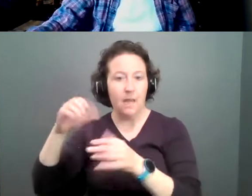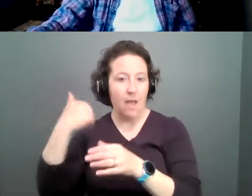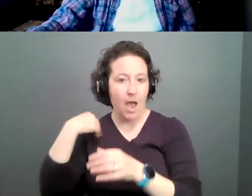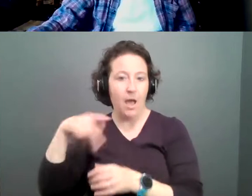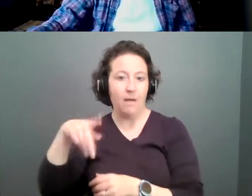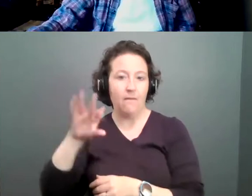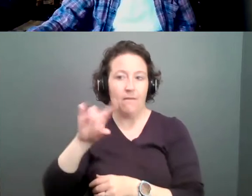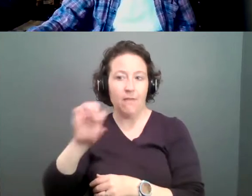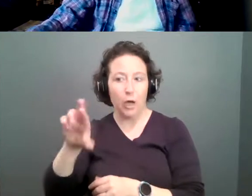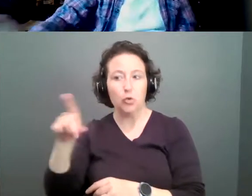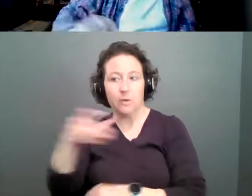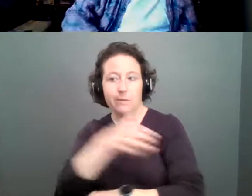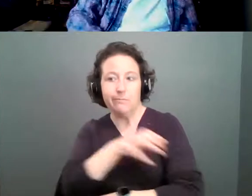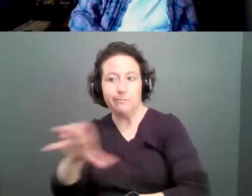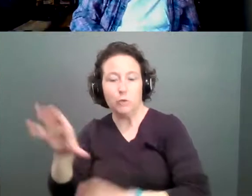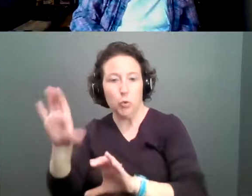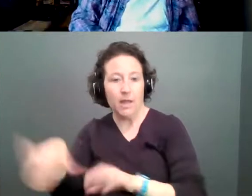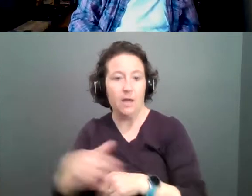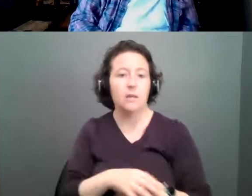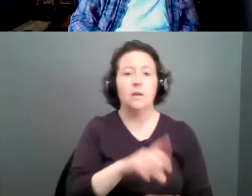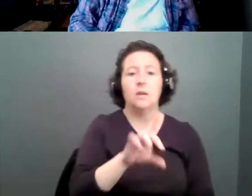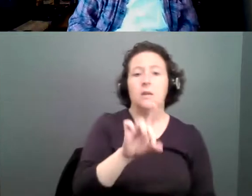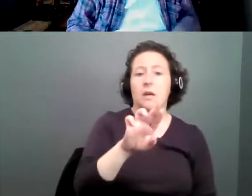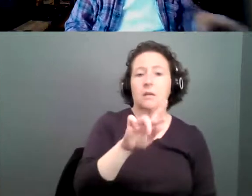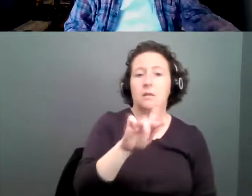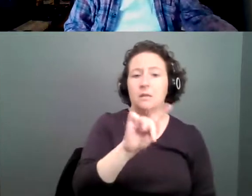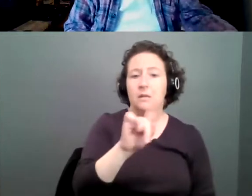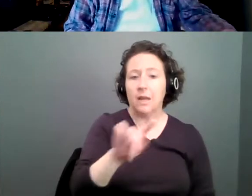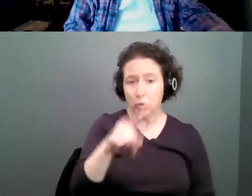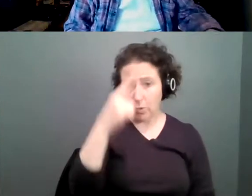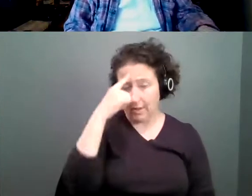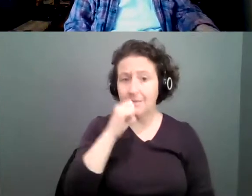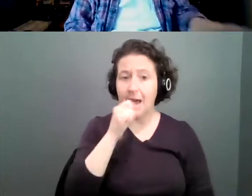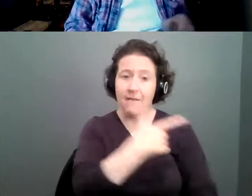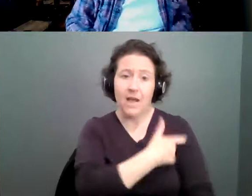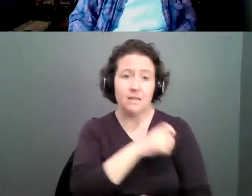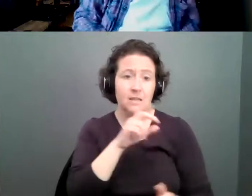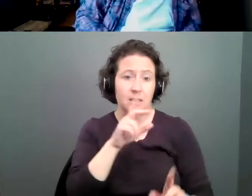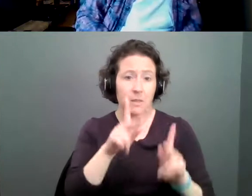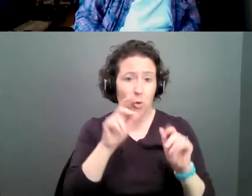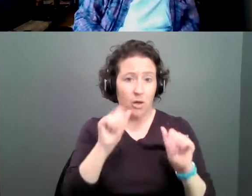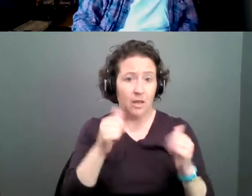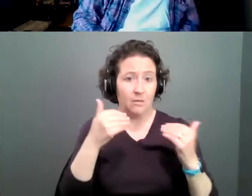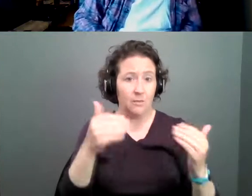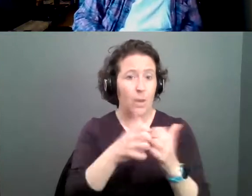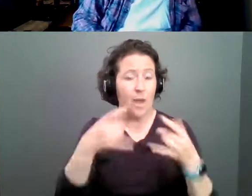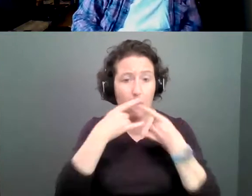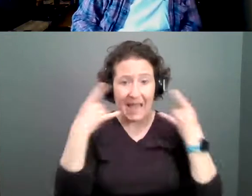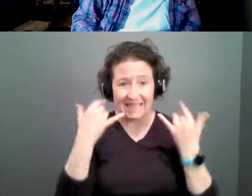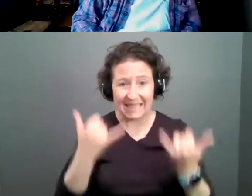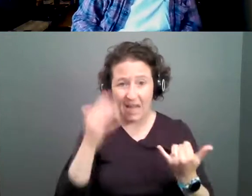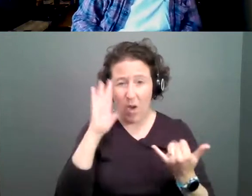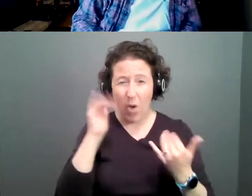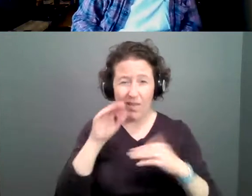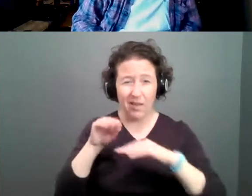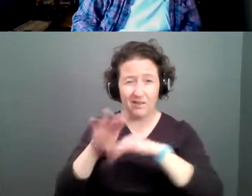and we'll be doing those. Dr. Katz, do you believe non-vaccinated individuals may go without masks now, and how will that impose a